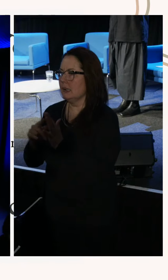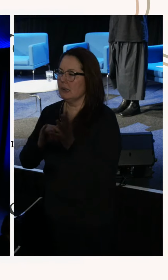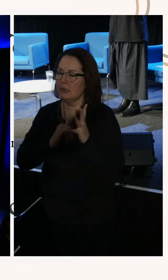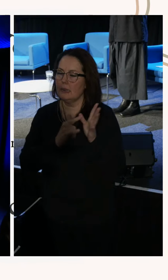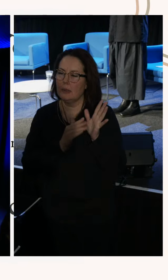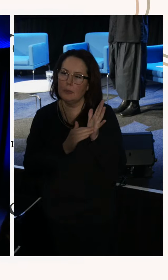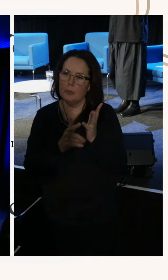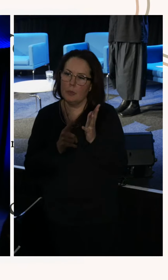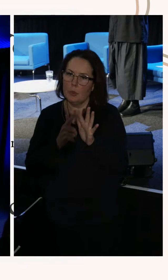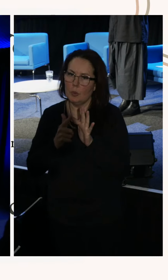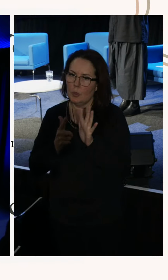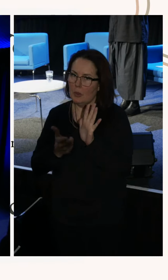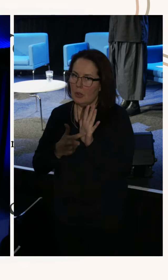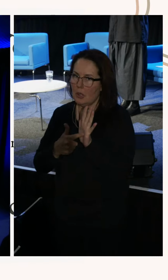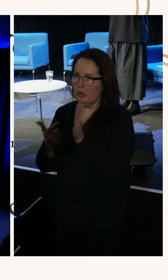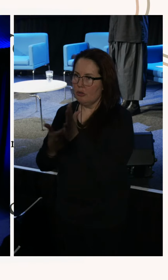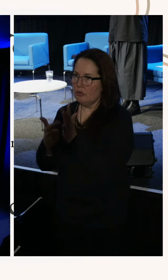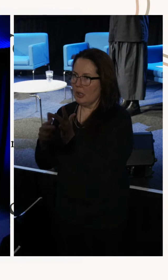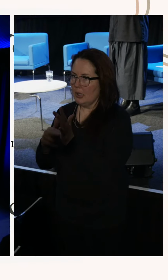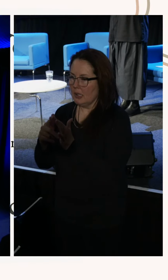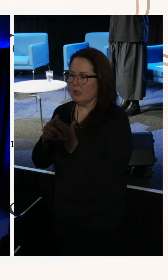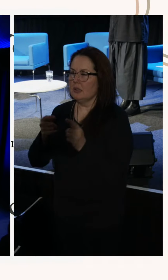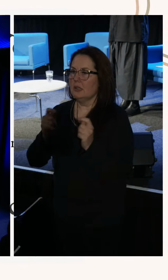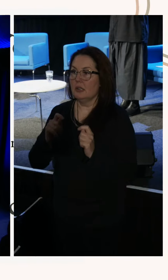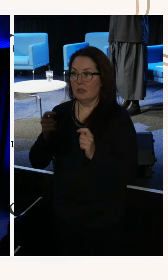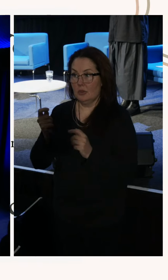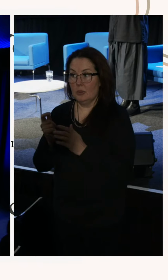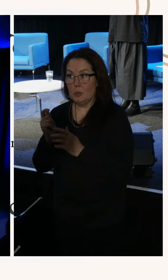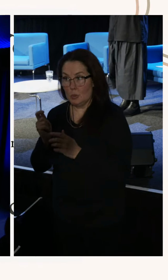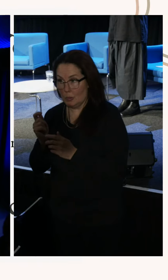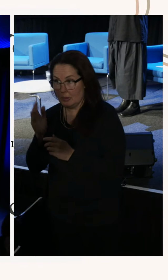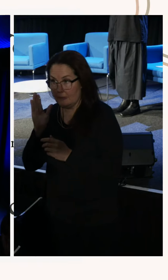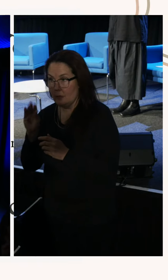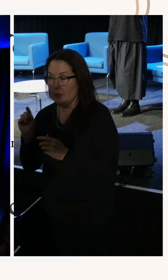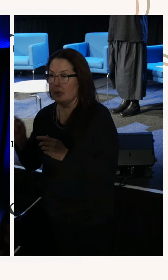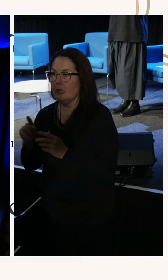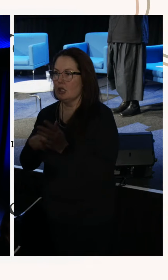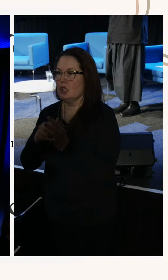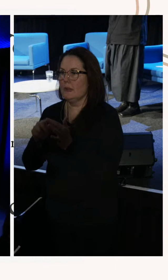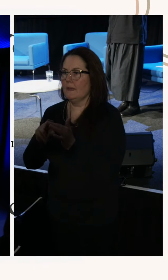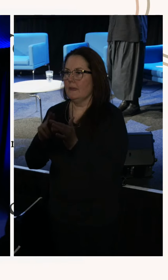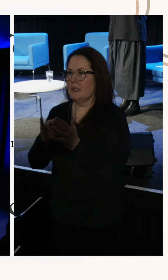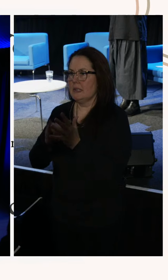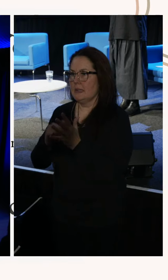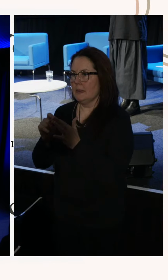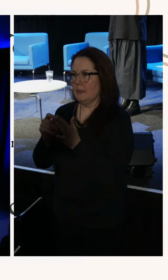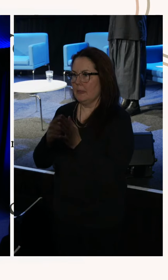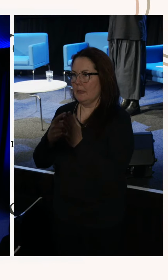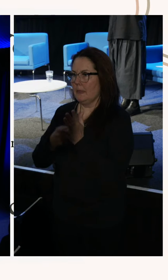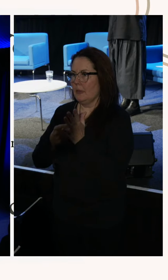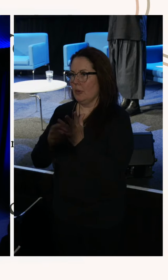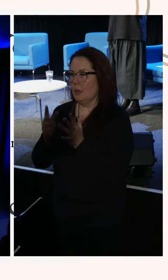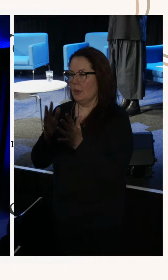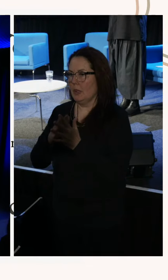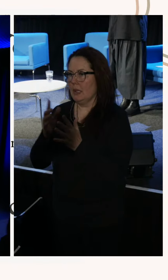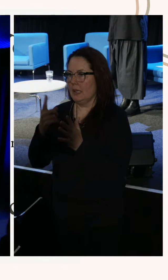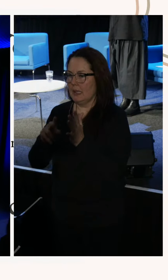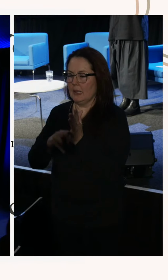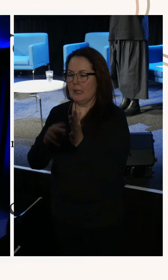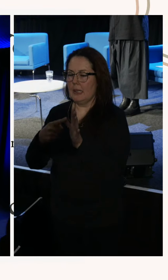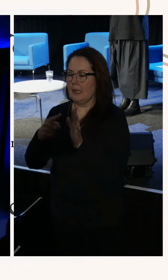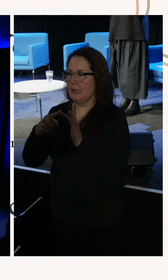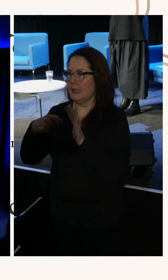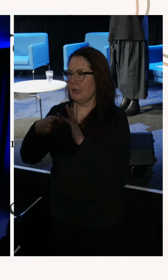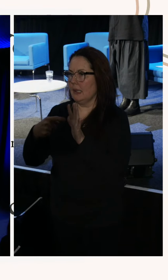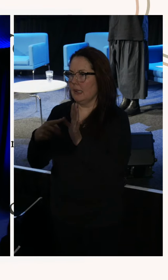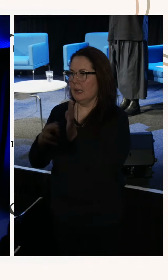Samuel Ryan, who we'll be hearing from a little bit later, Jeff Sparrow, who you'll also be hearing from very soon, and Nayuka Gorrie. Now, Nayuka was actually going